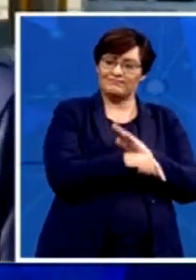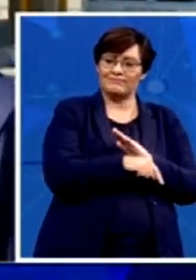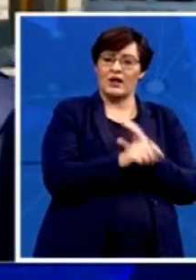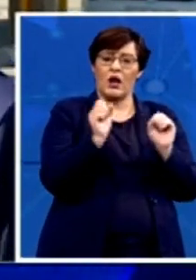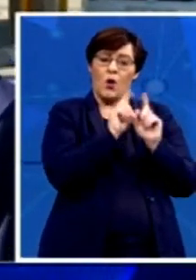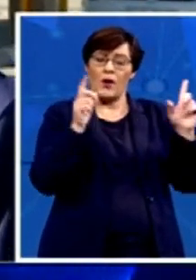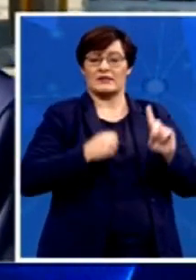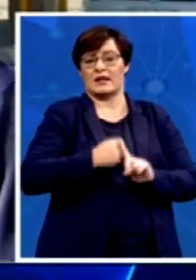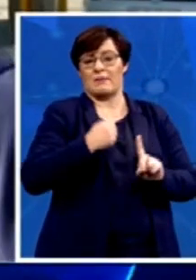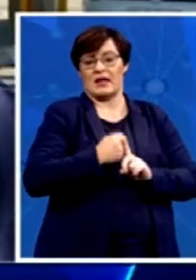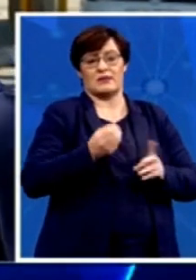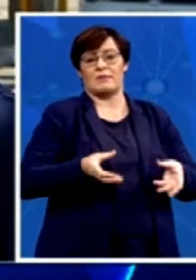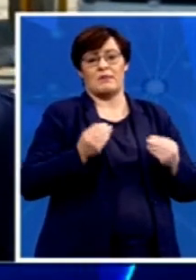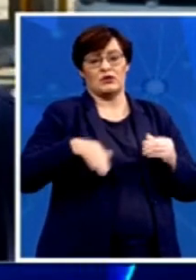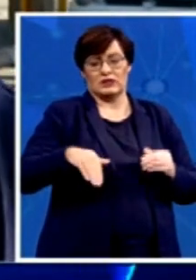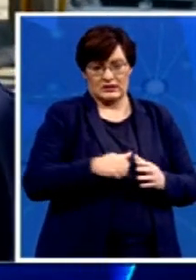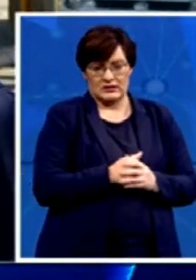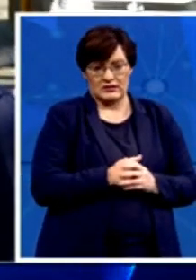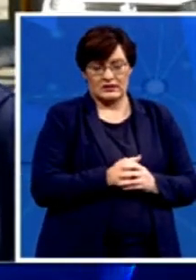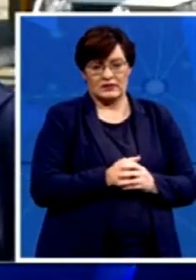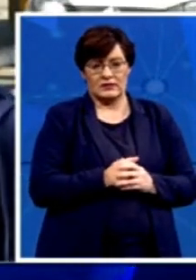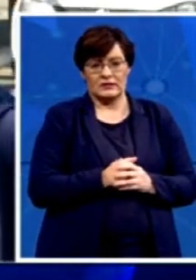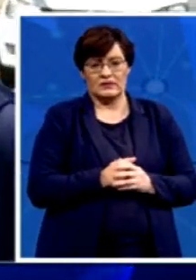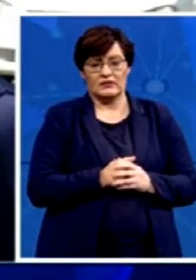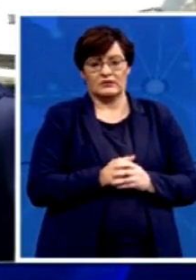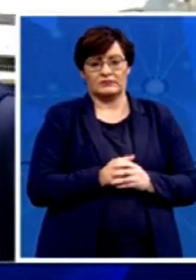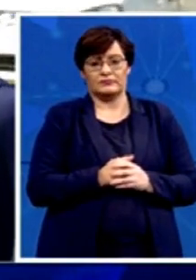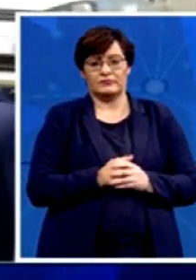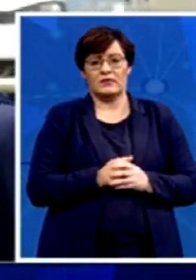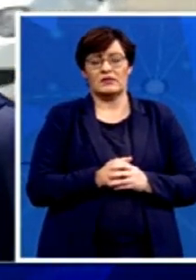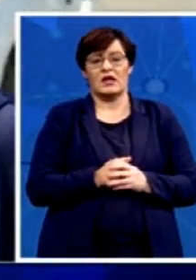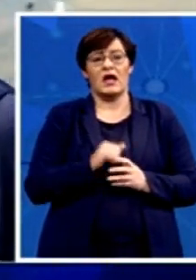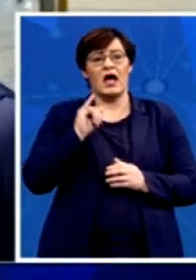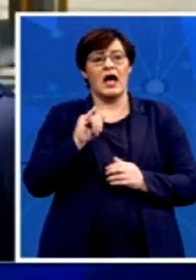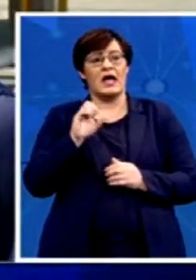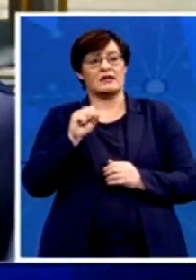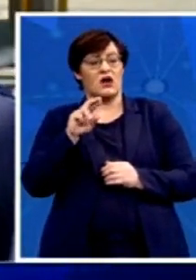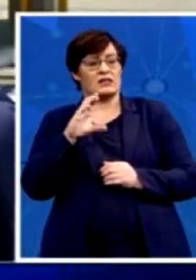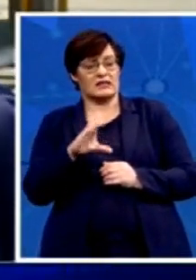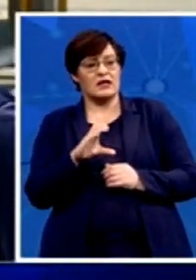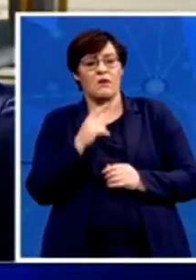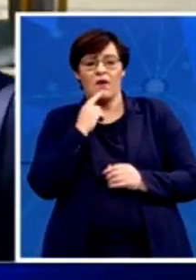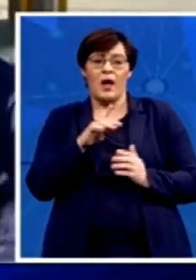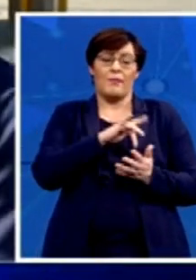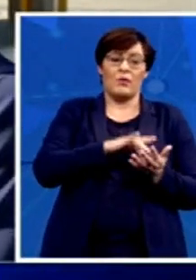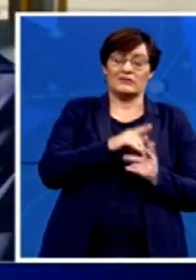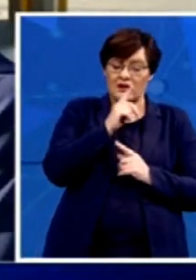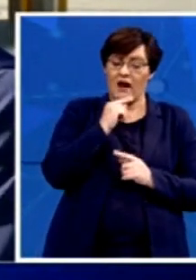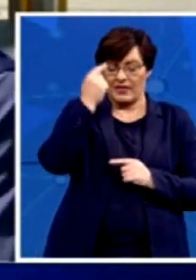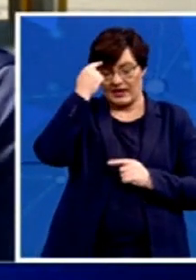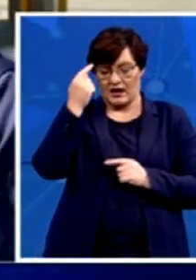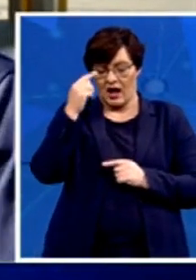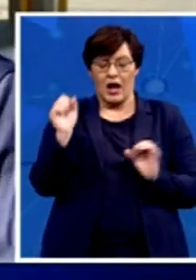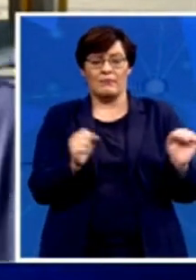necessarily as an institution and as the ISRC. So I don't think we're at a point yet where we can even be thinking of employing a mandatory vaccination